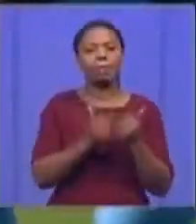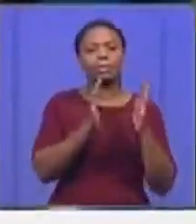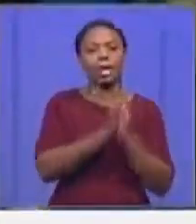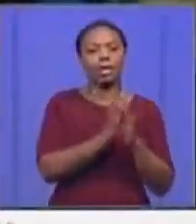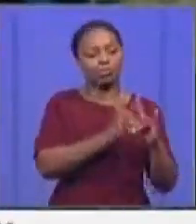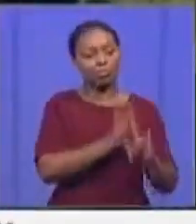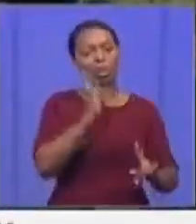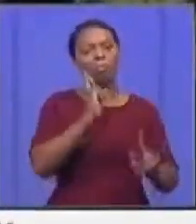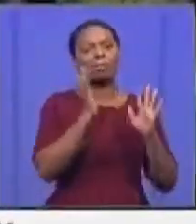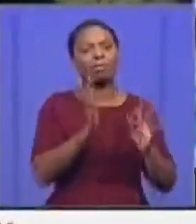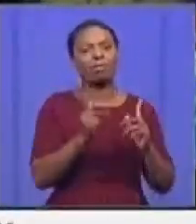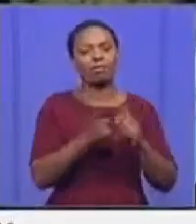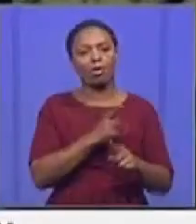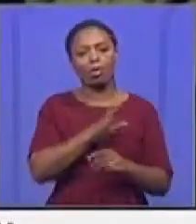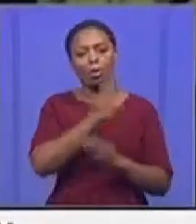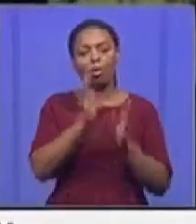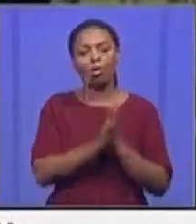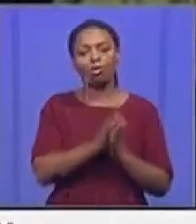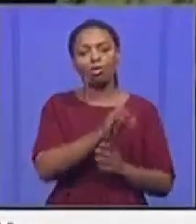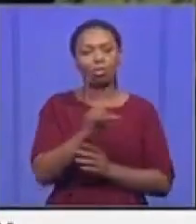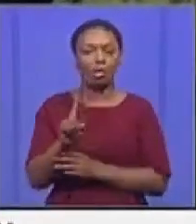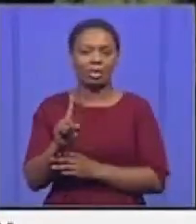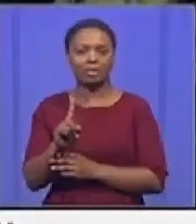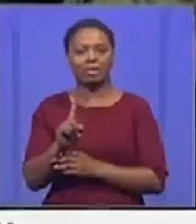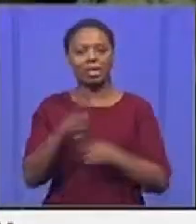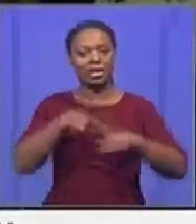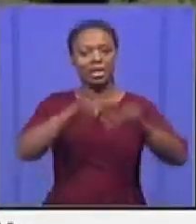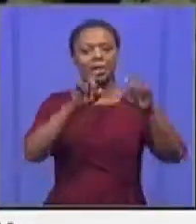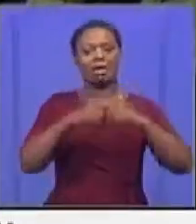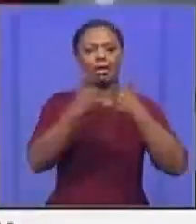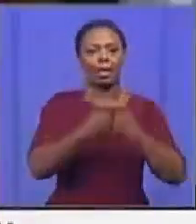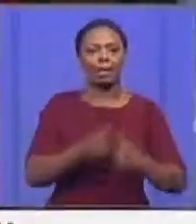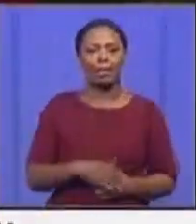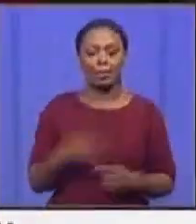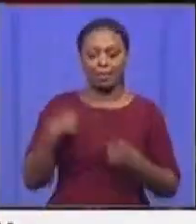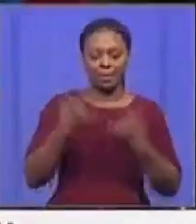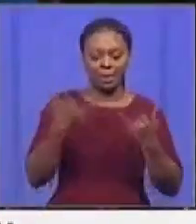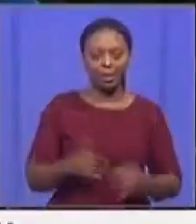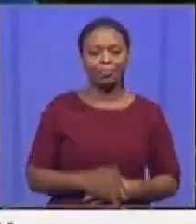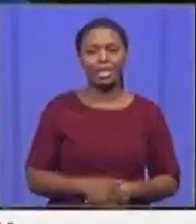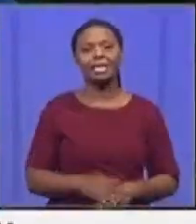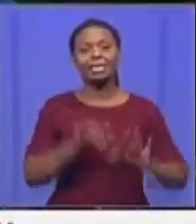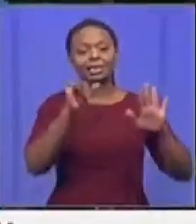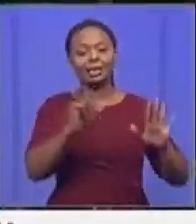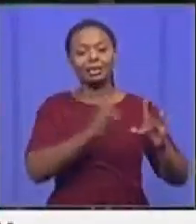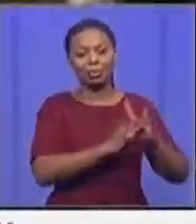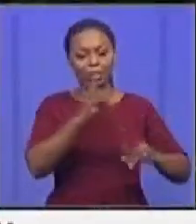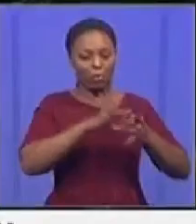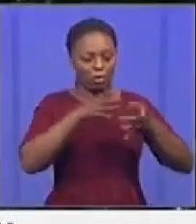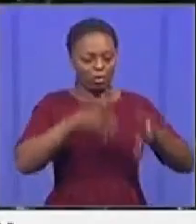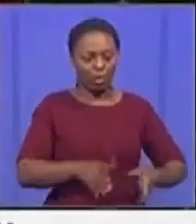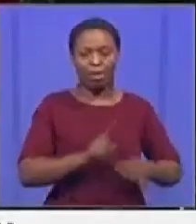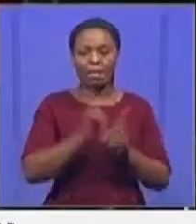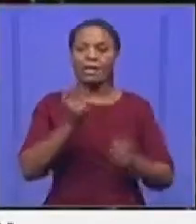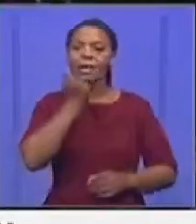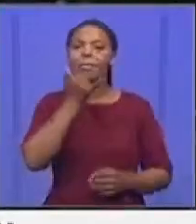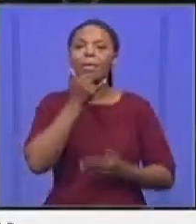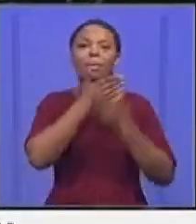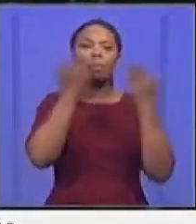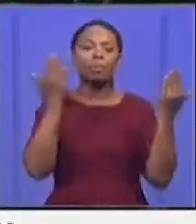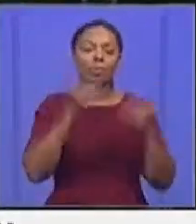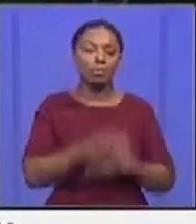ho tswa dipapading tse 21 tsa league ho fihlela ha jwale ditlholo tse tsheletseng ebile lapeng empa seo ha sa khotsofatsa